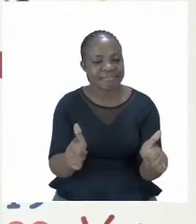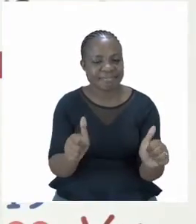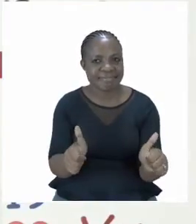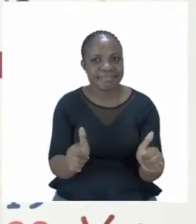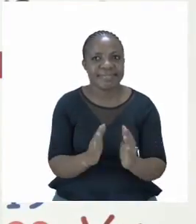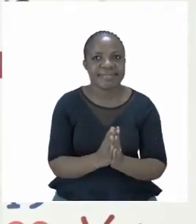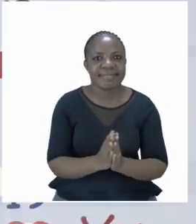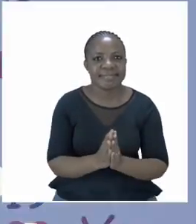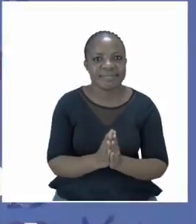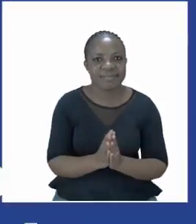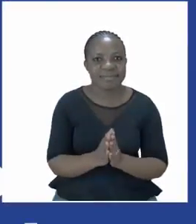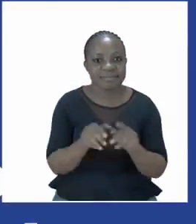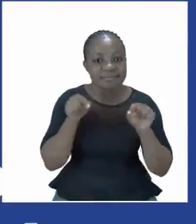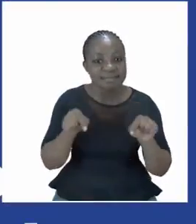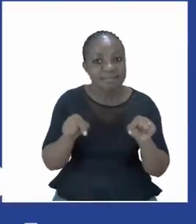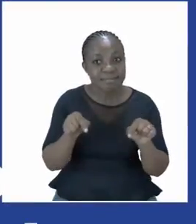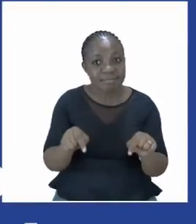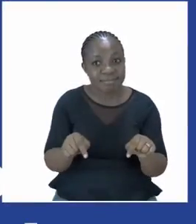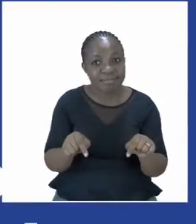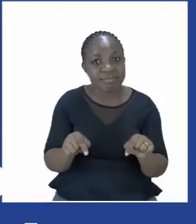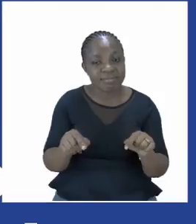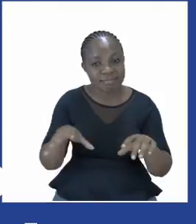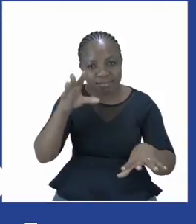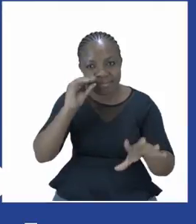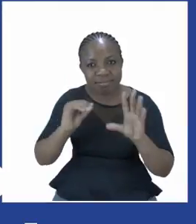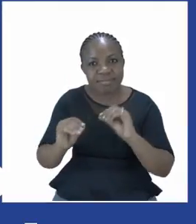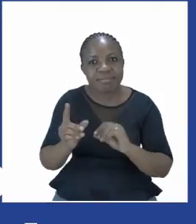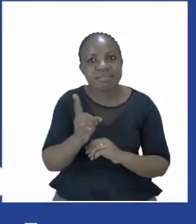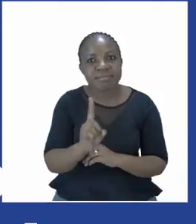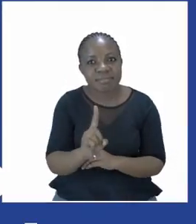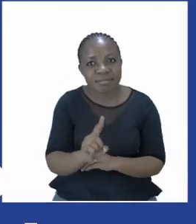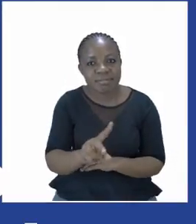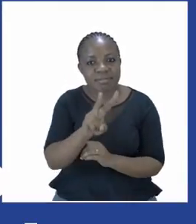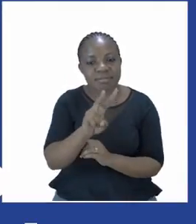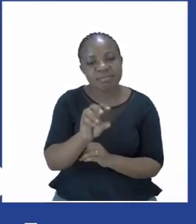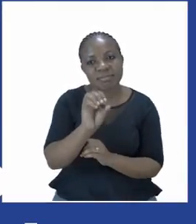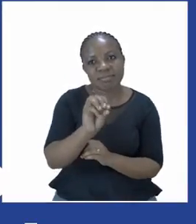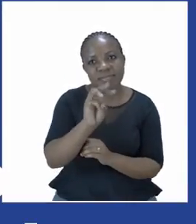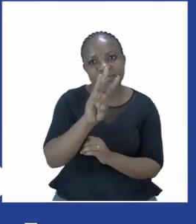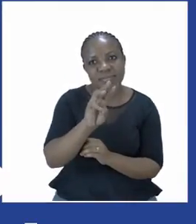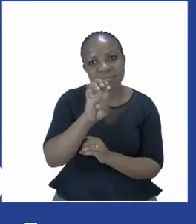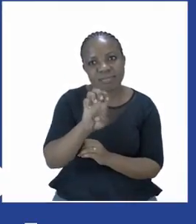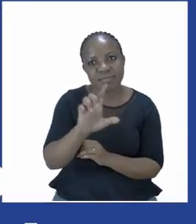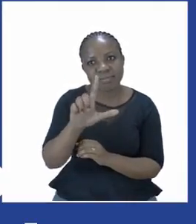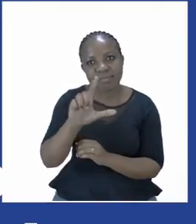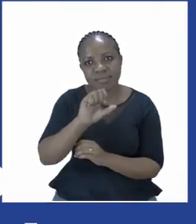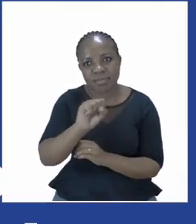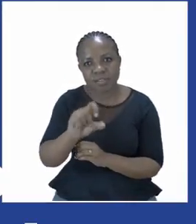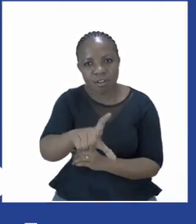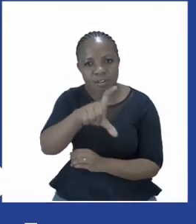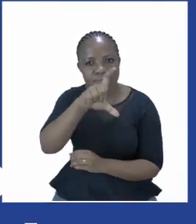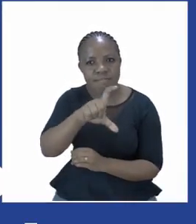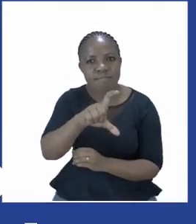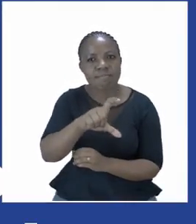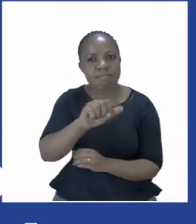Today's lesson is all about vowels, capital letters,